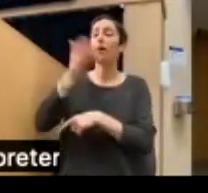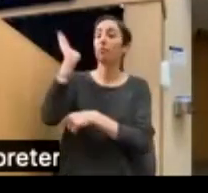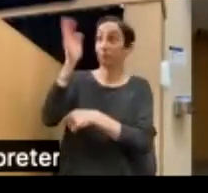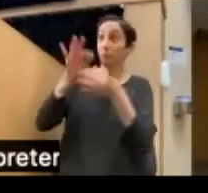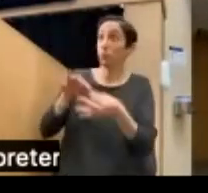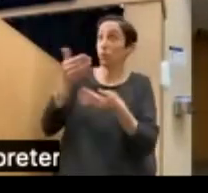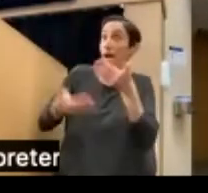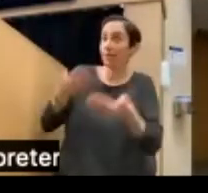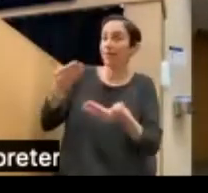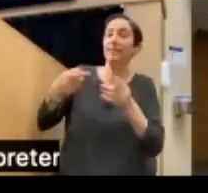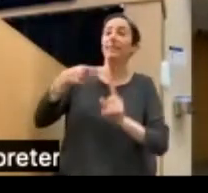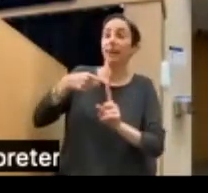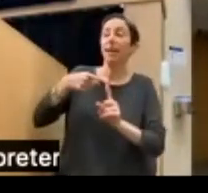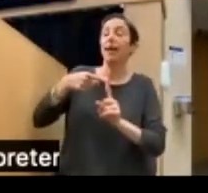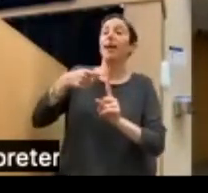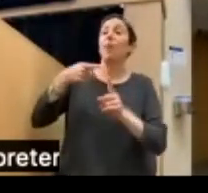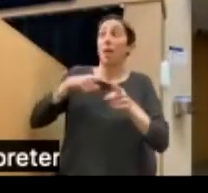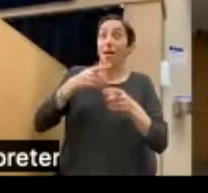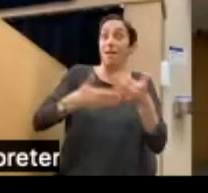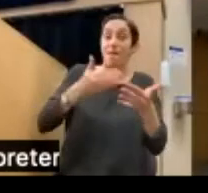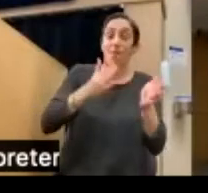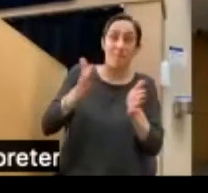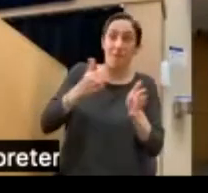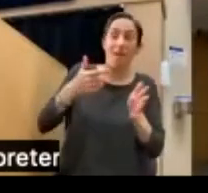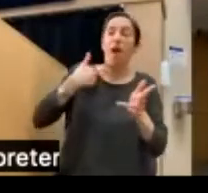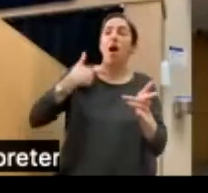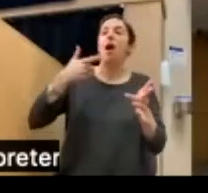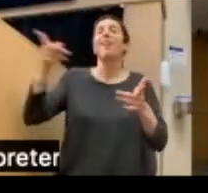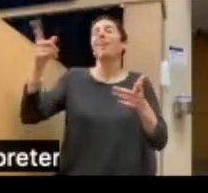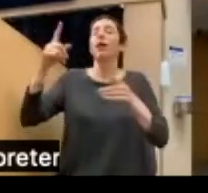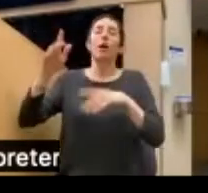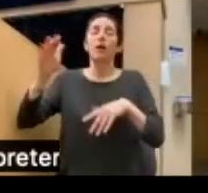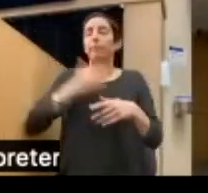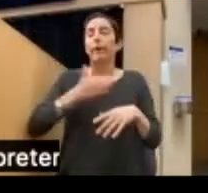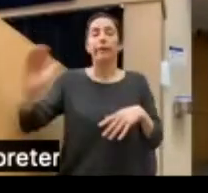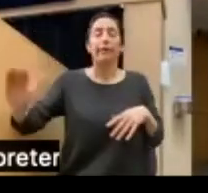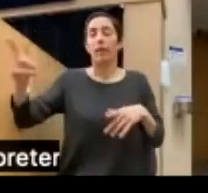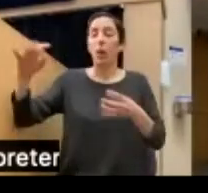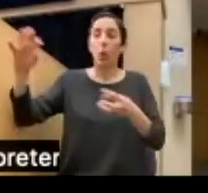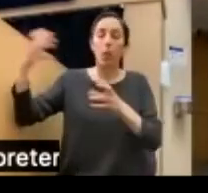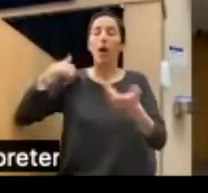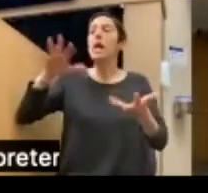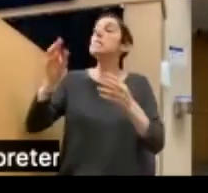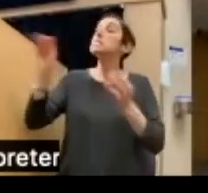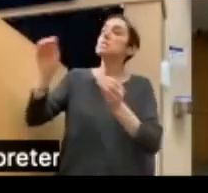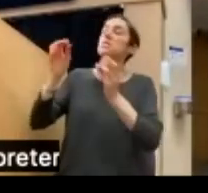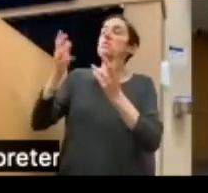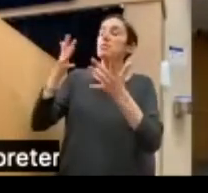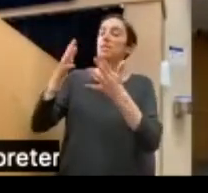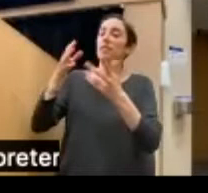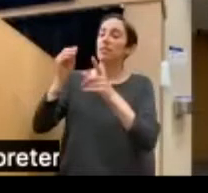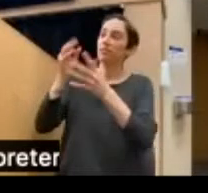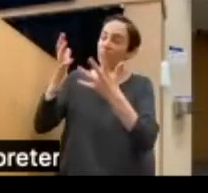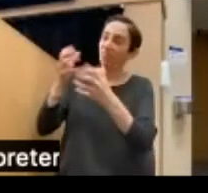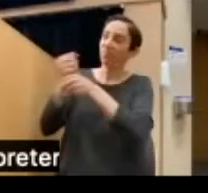kindness, I actually snapped at my children. So it's one of those things that I think it's good from the outset just to acknowledge